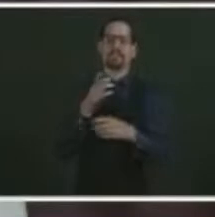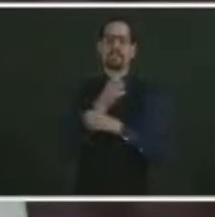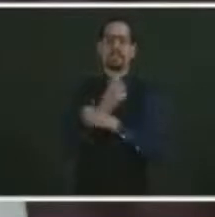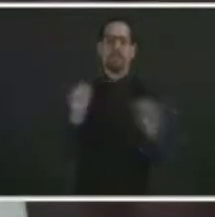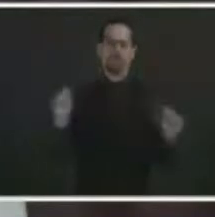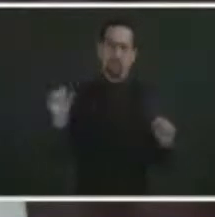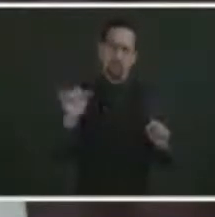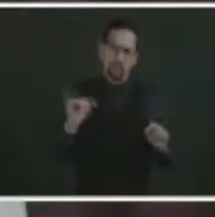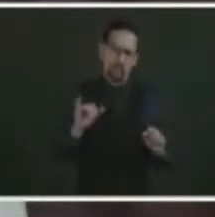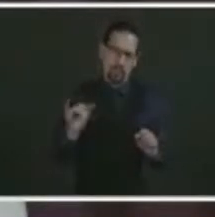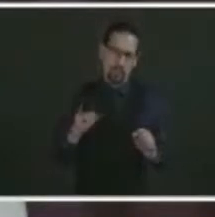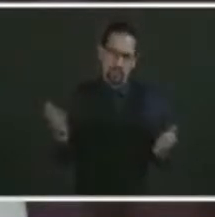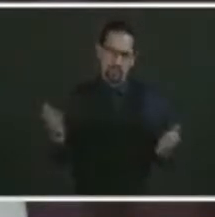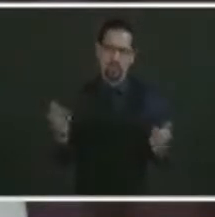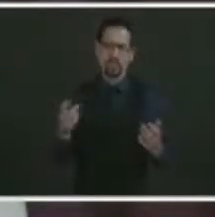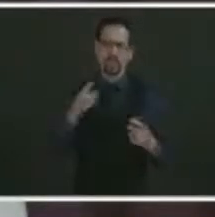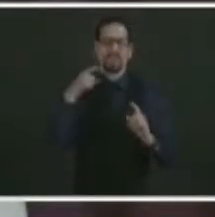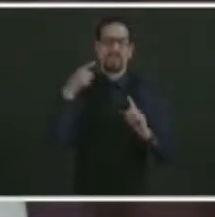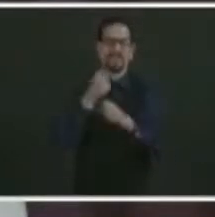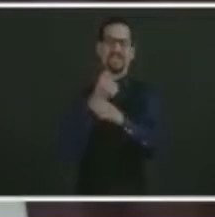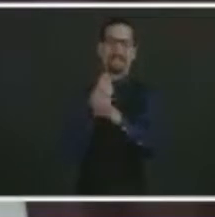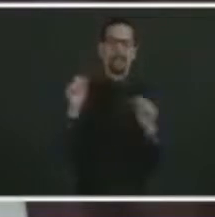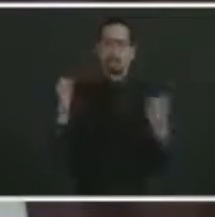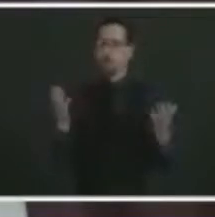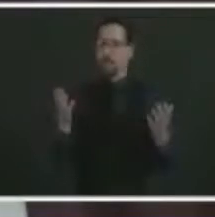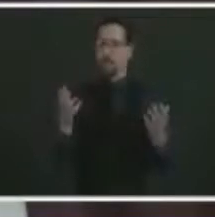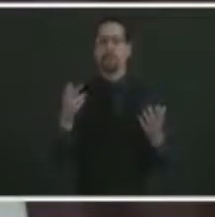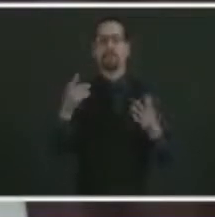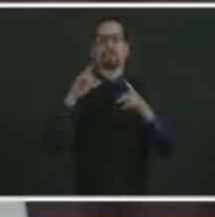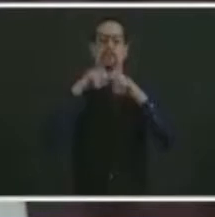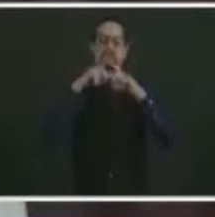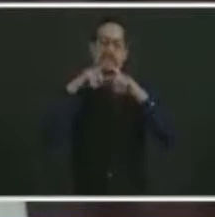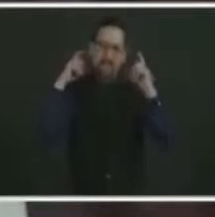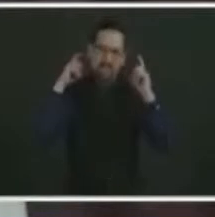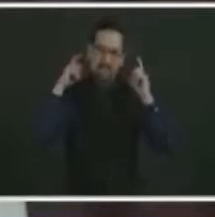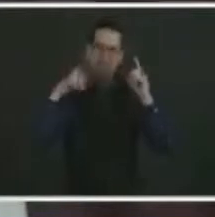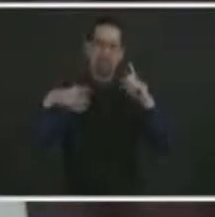distancing, and being aware of the high-touch objects